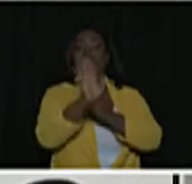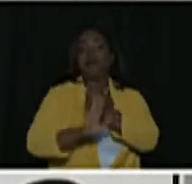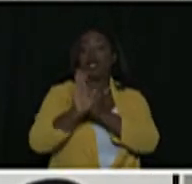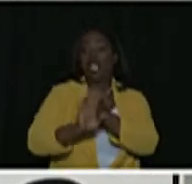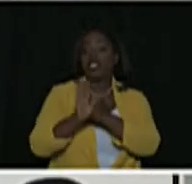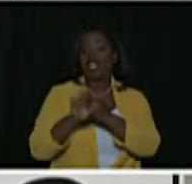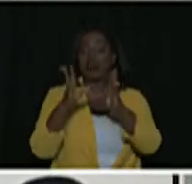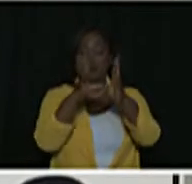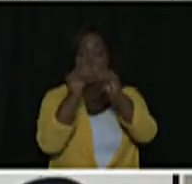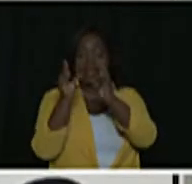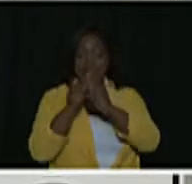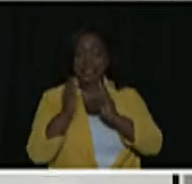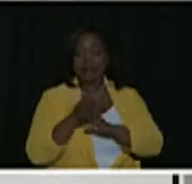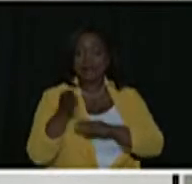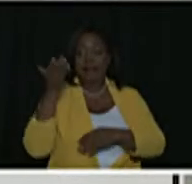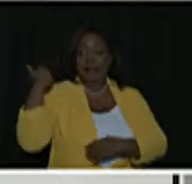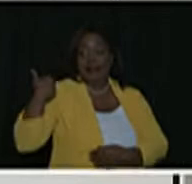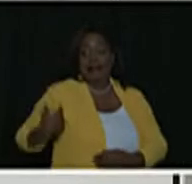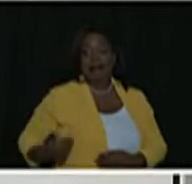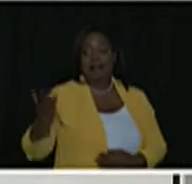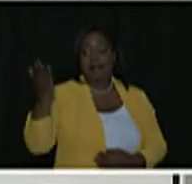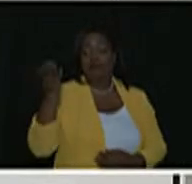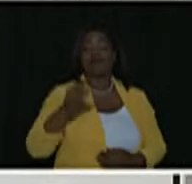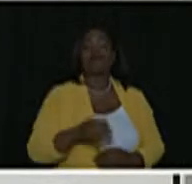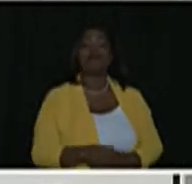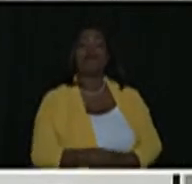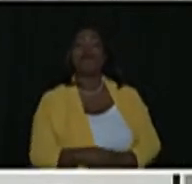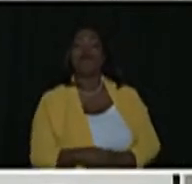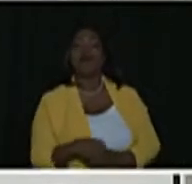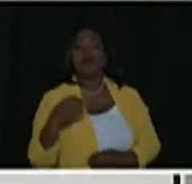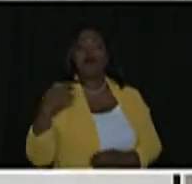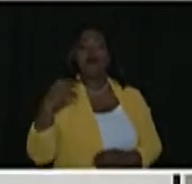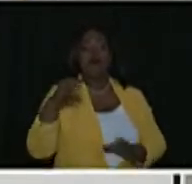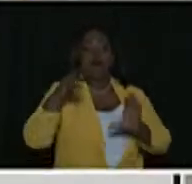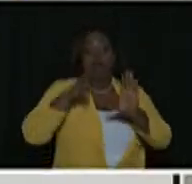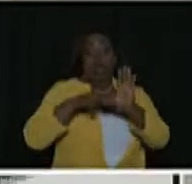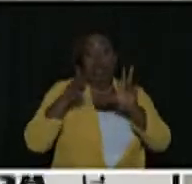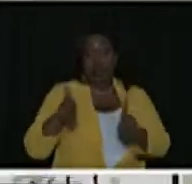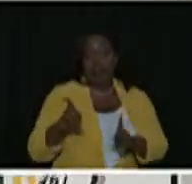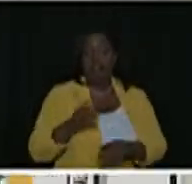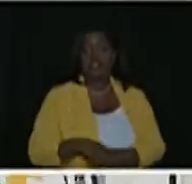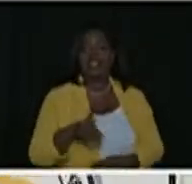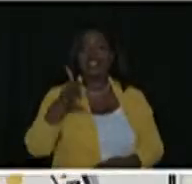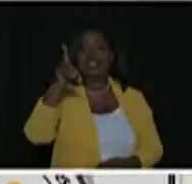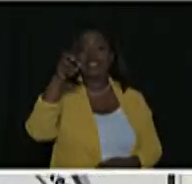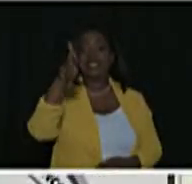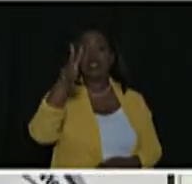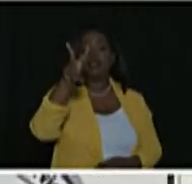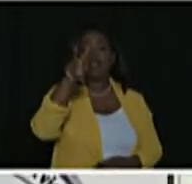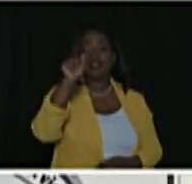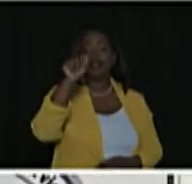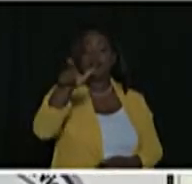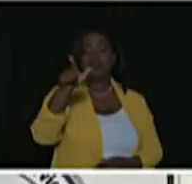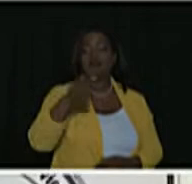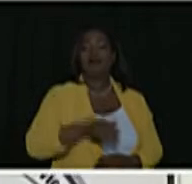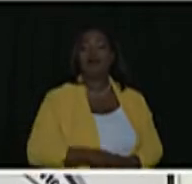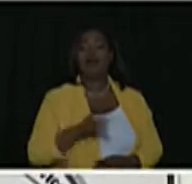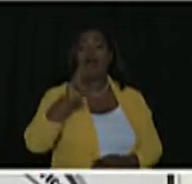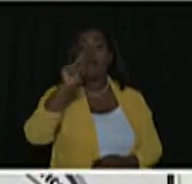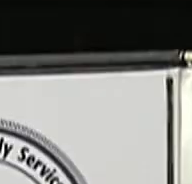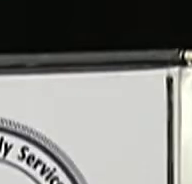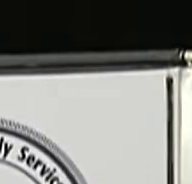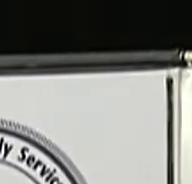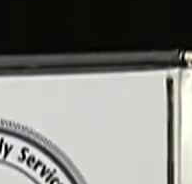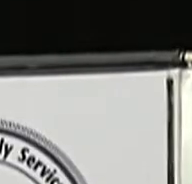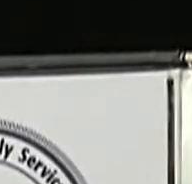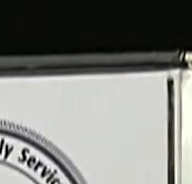Malcolm. Before we begin, we invite you to join us in observing a moment's